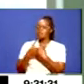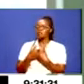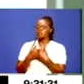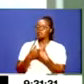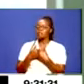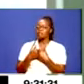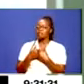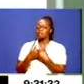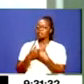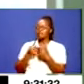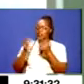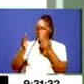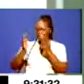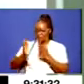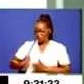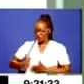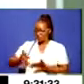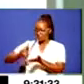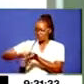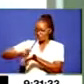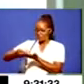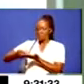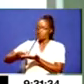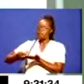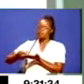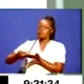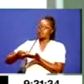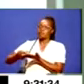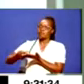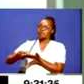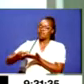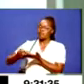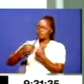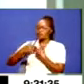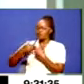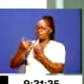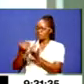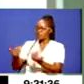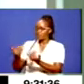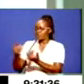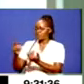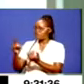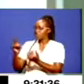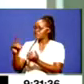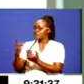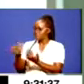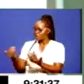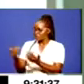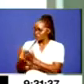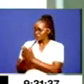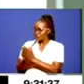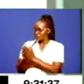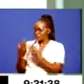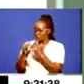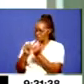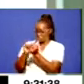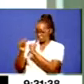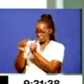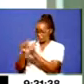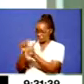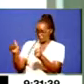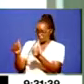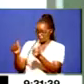the human resource. Because having an equipment is one thing. Having people who are competent enough to use it is another